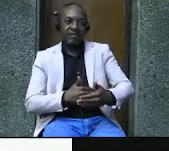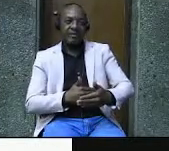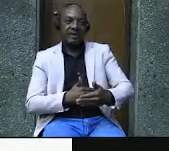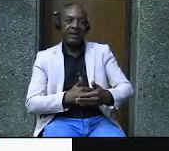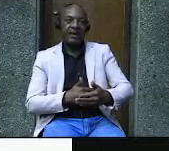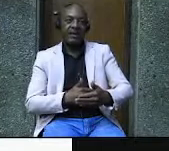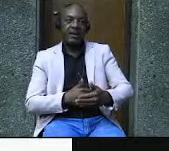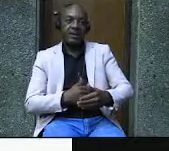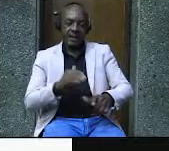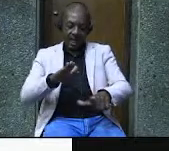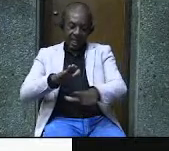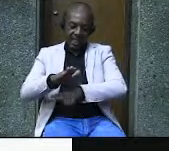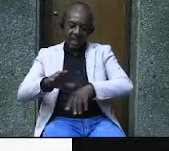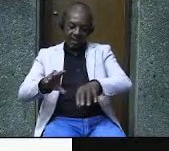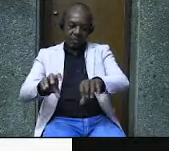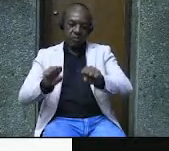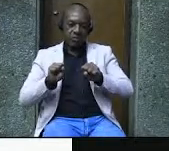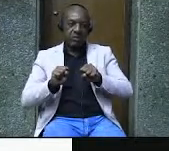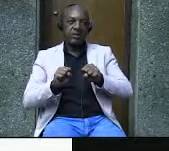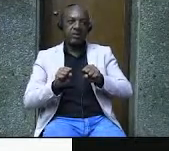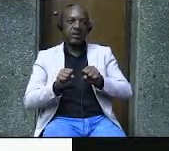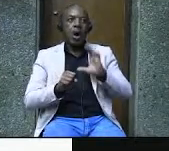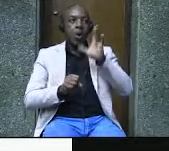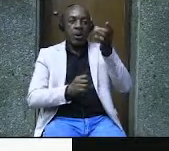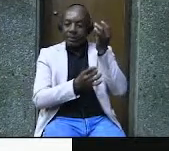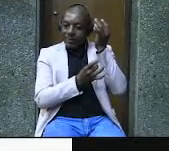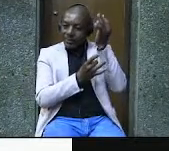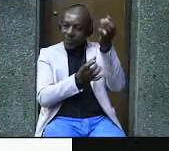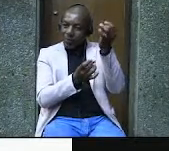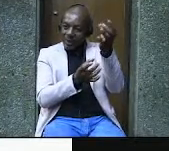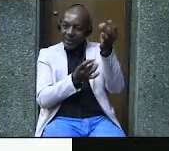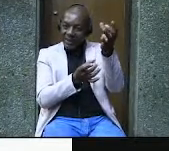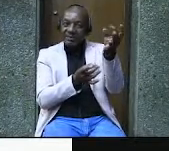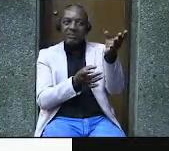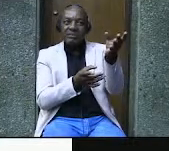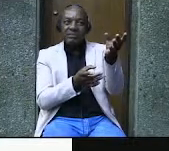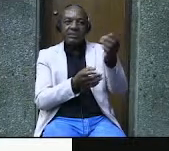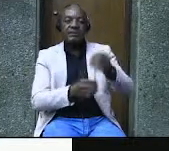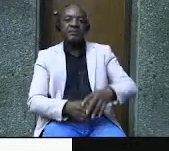expropriation process is the notice of expropriation.